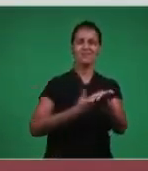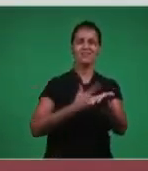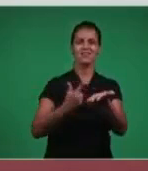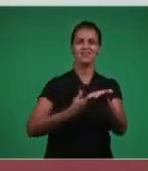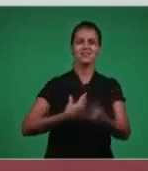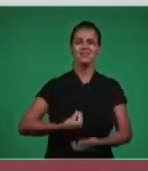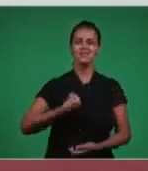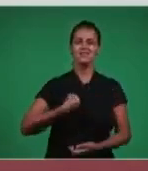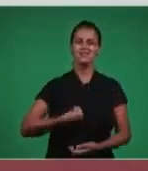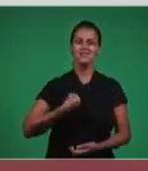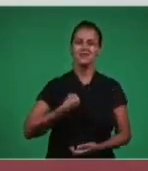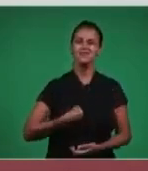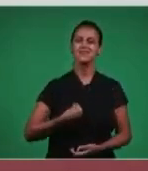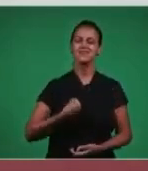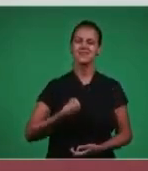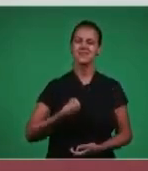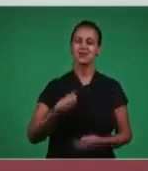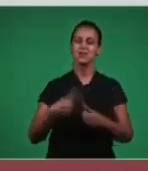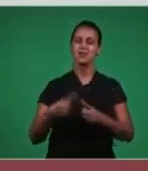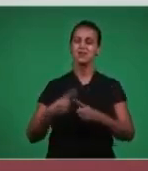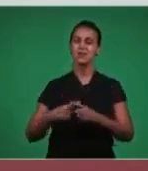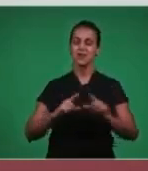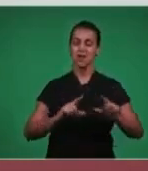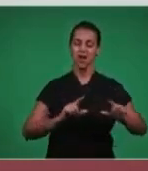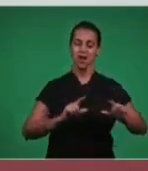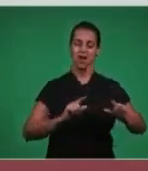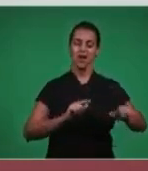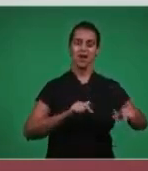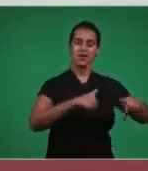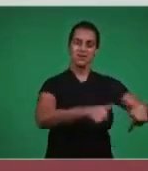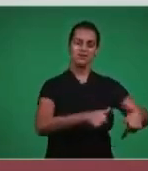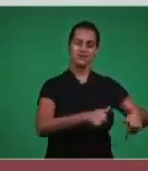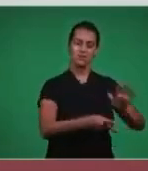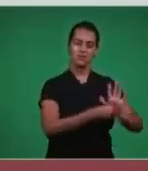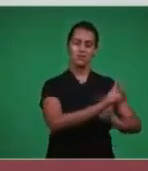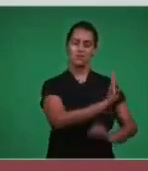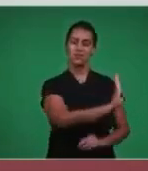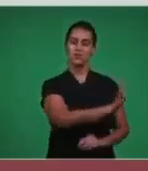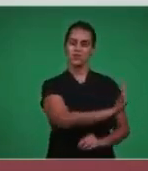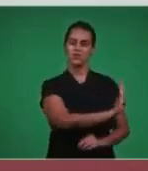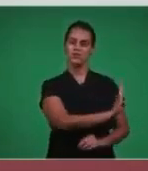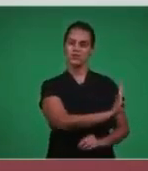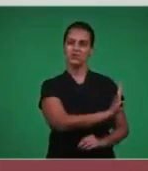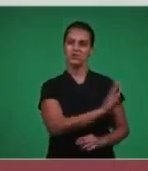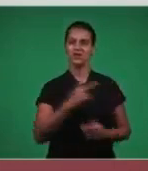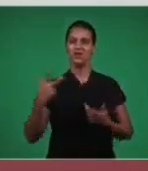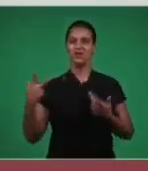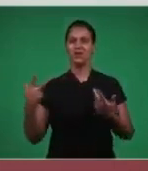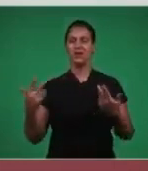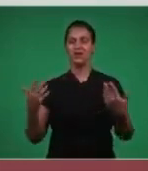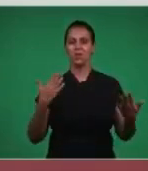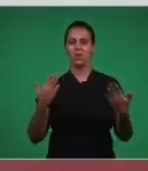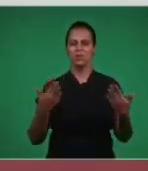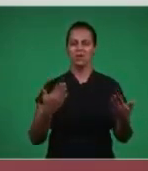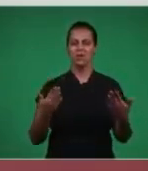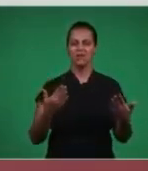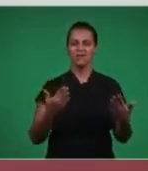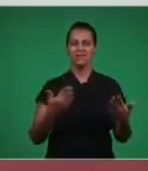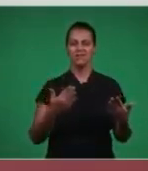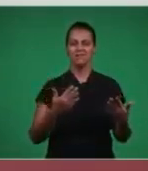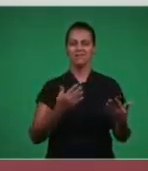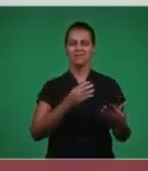Lord. This biological action that takes place in the same way that the blood